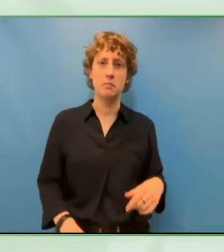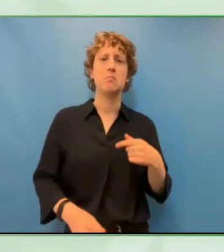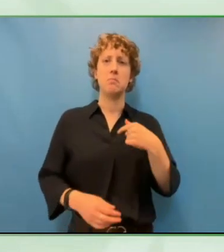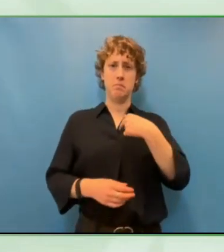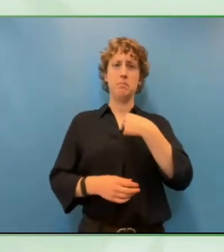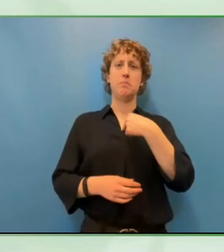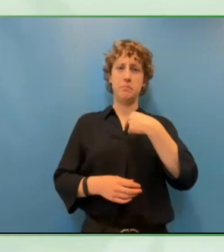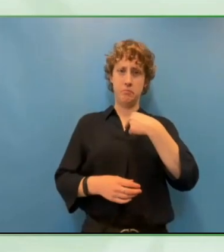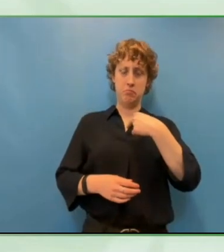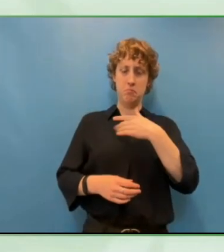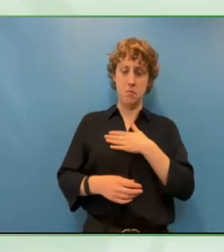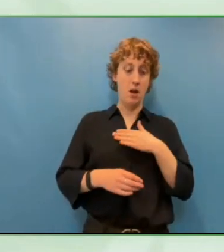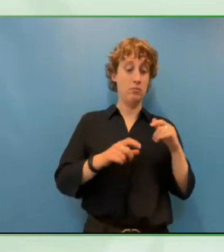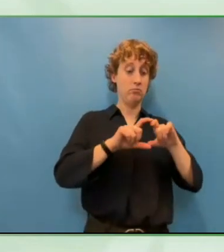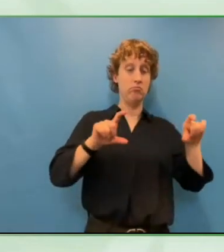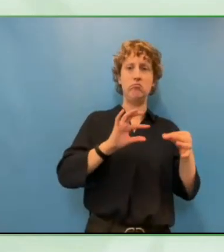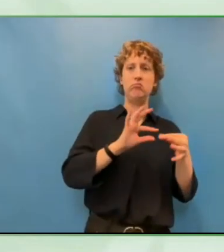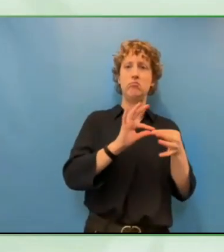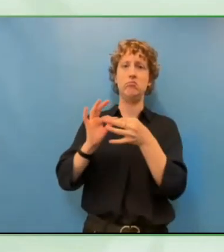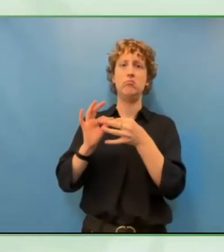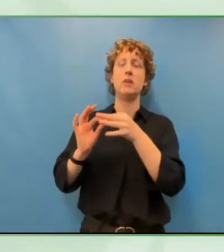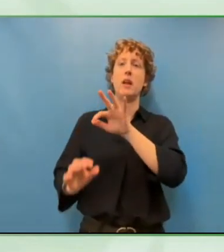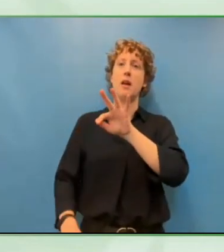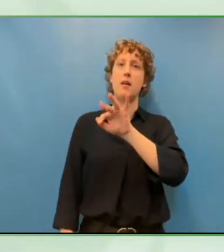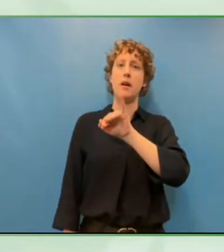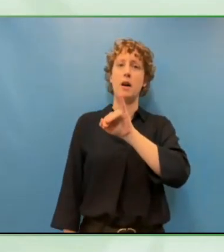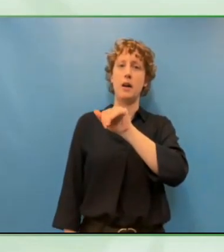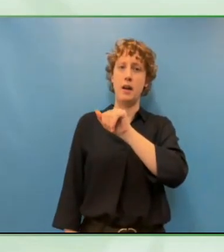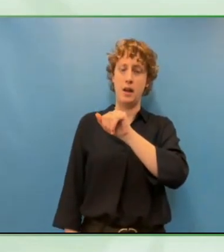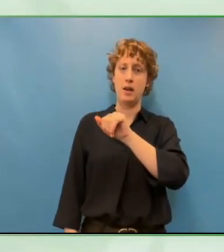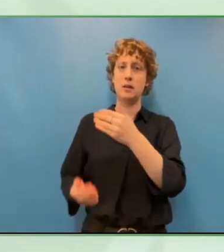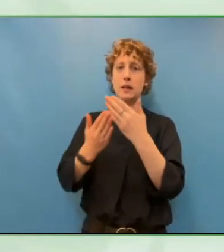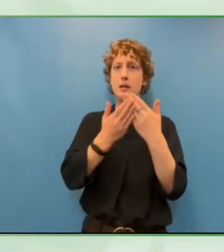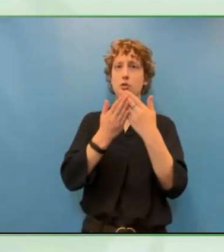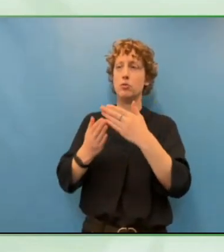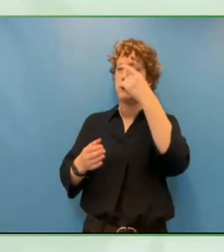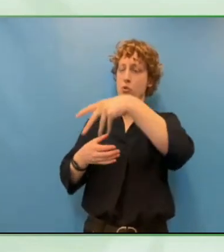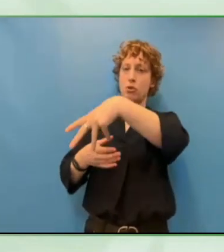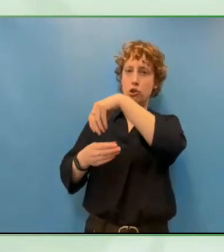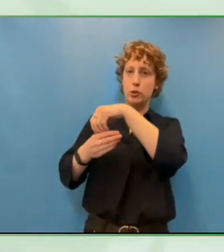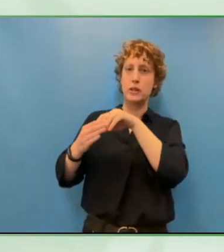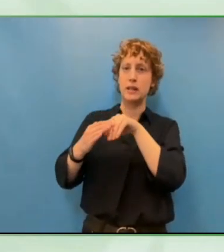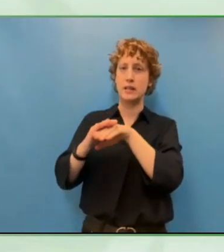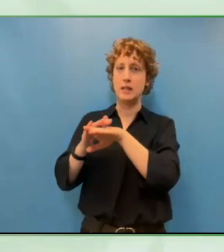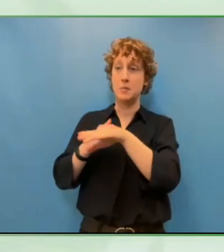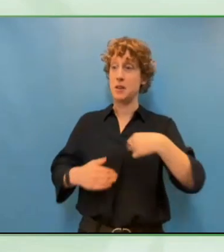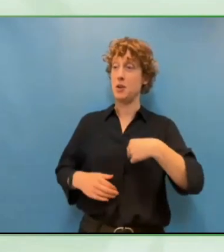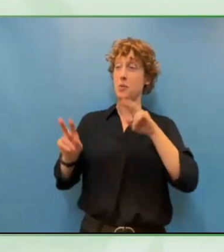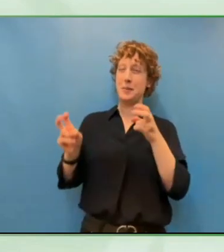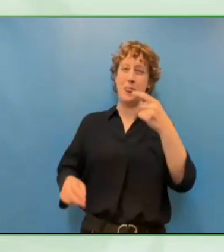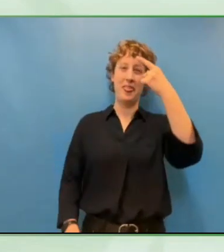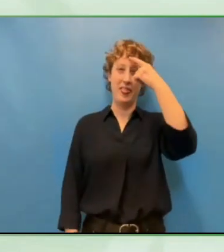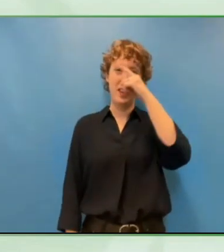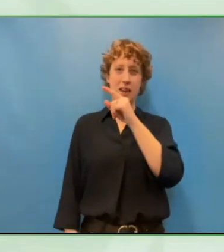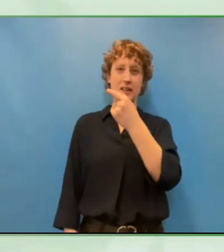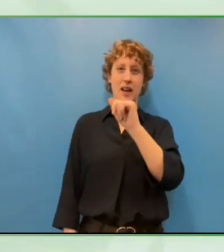for Inclusion and Accessibility there, and we are a think and do tank. So we work on innovation,